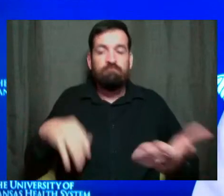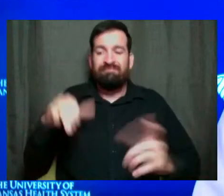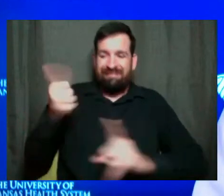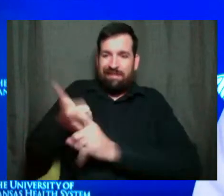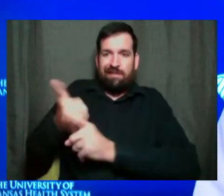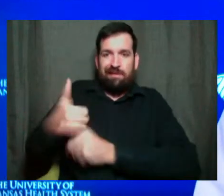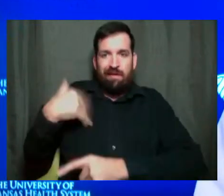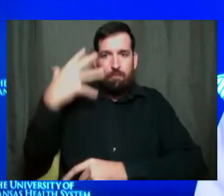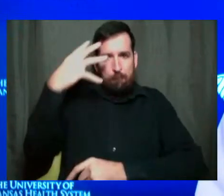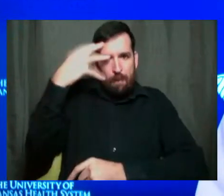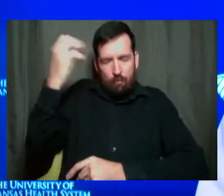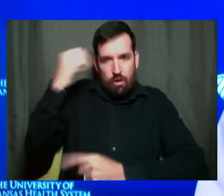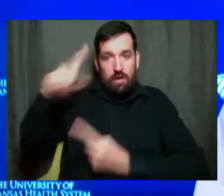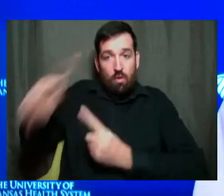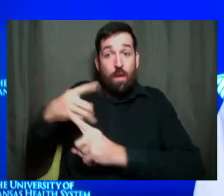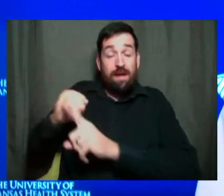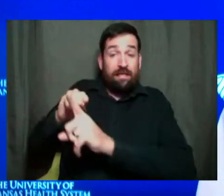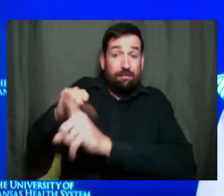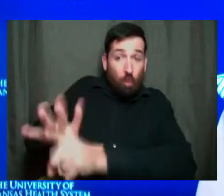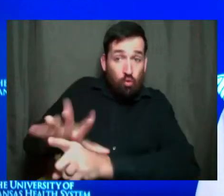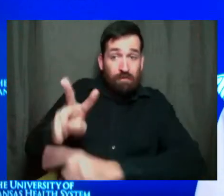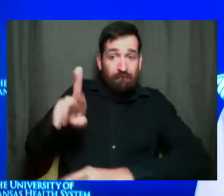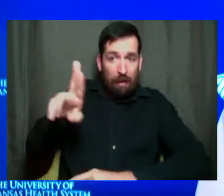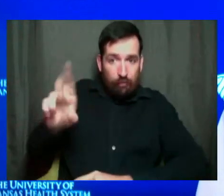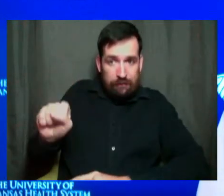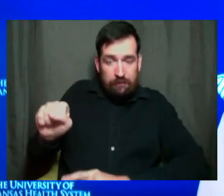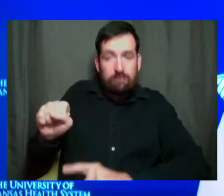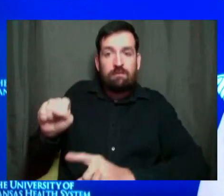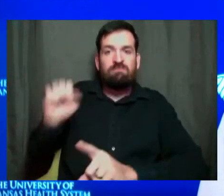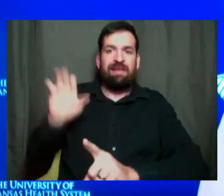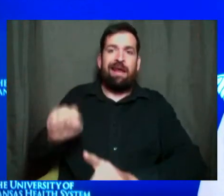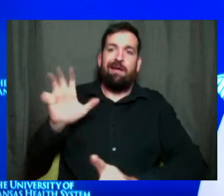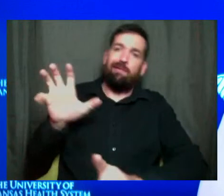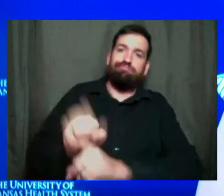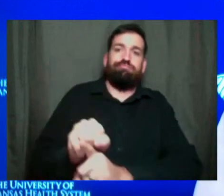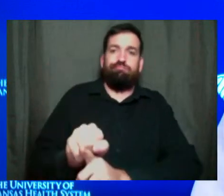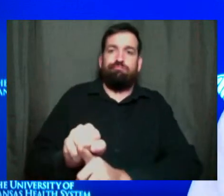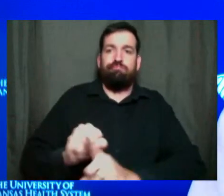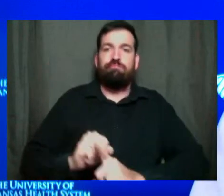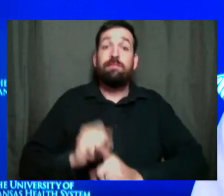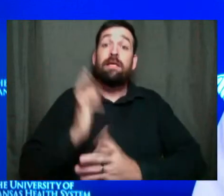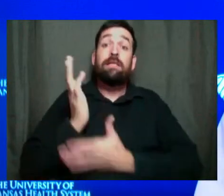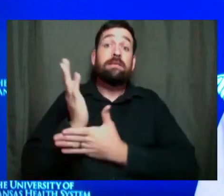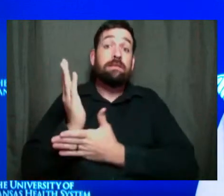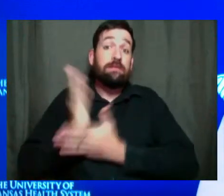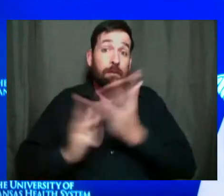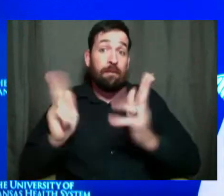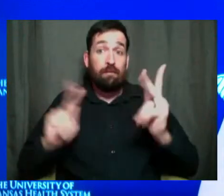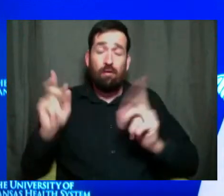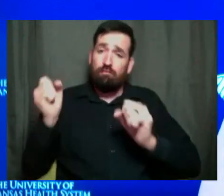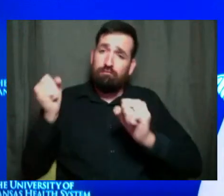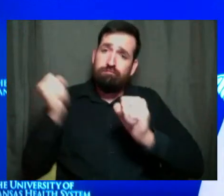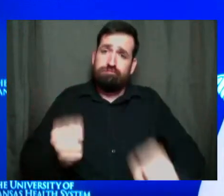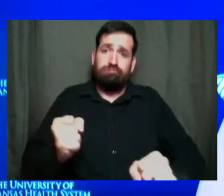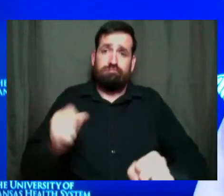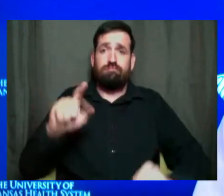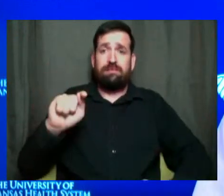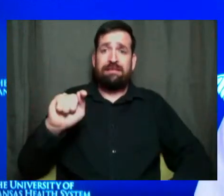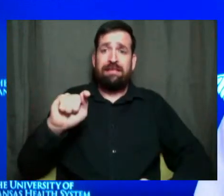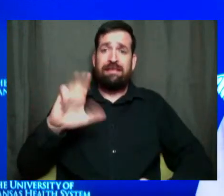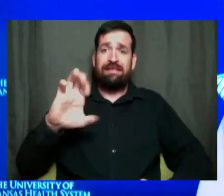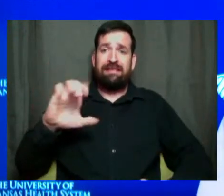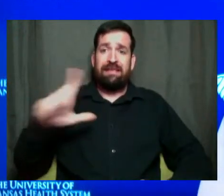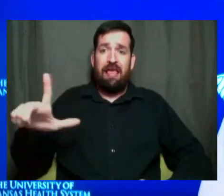they get exposed to that virus, they're going to then be able to attack it. And some people have robust T-cell responses in spite of